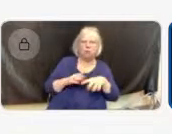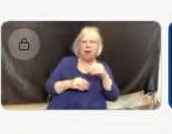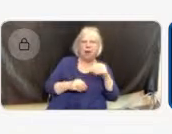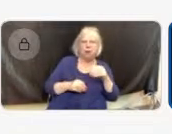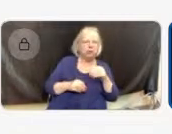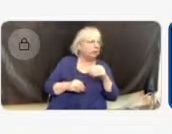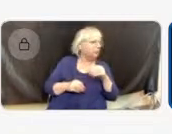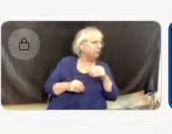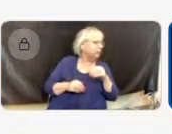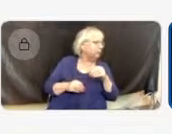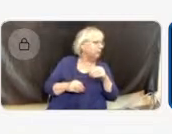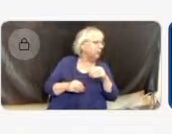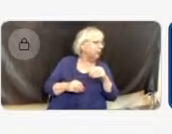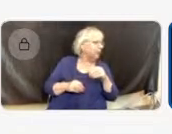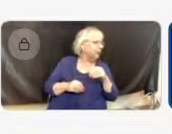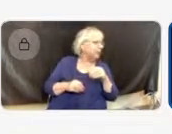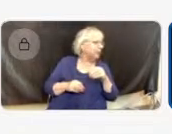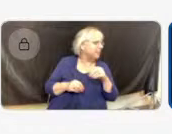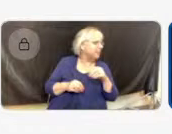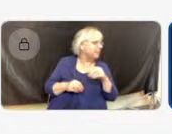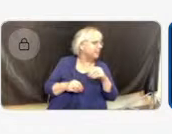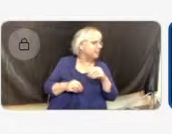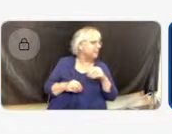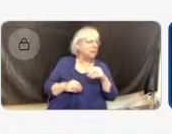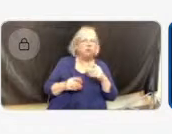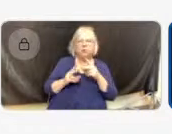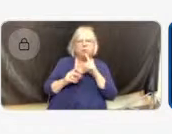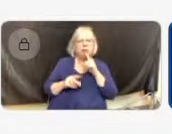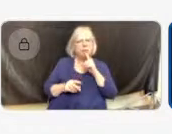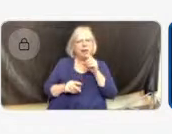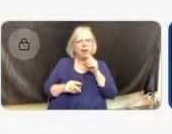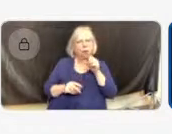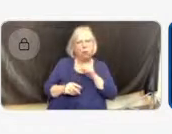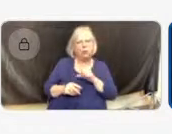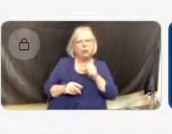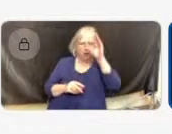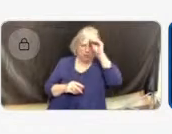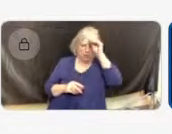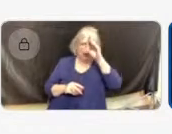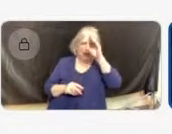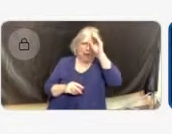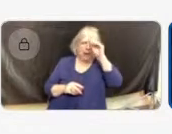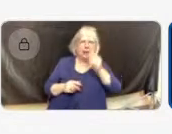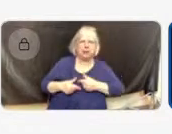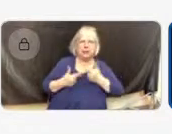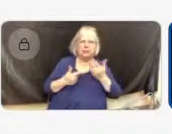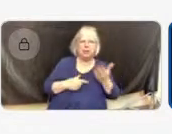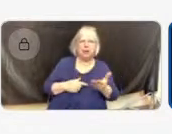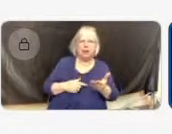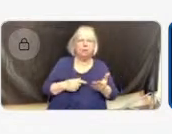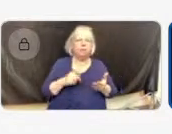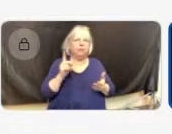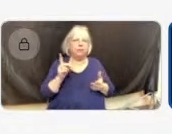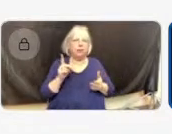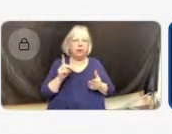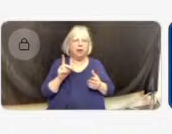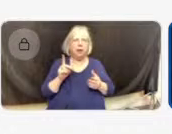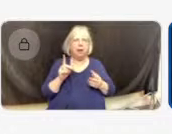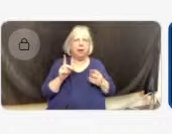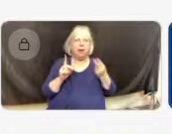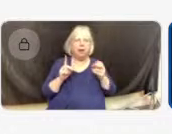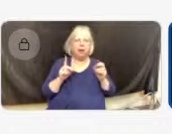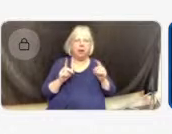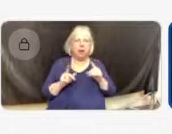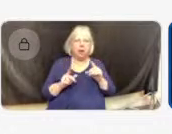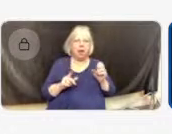really, nobody know that he was living there because he was a really older guy. Does that answer your question? Okay. Yes,